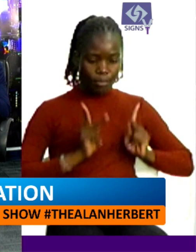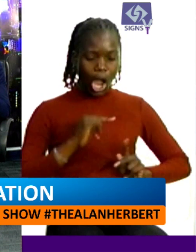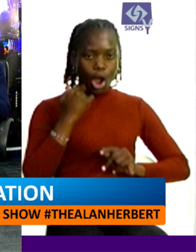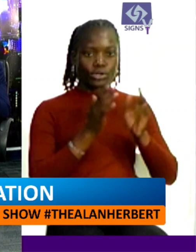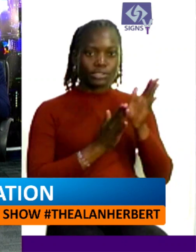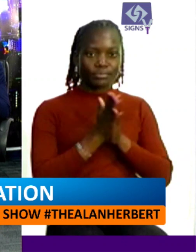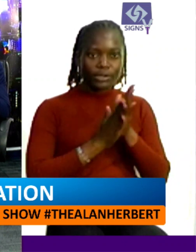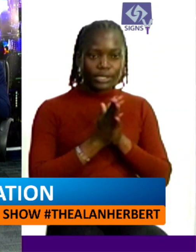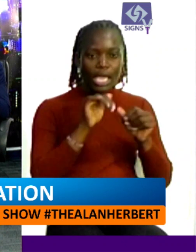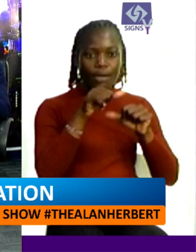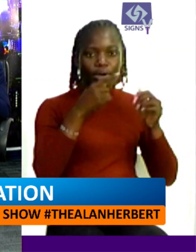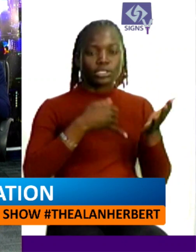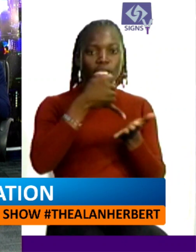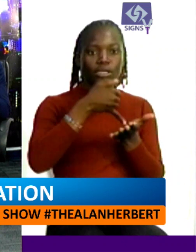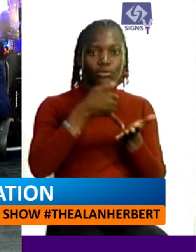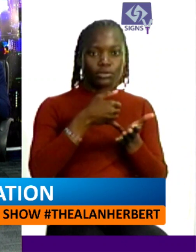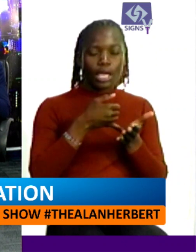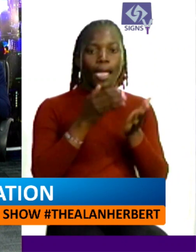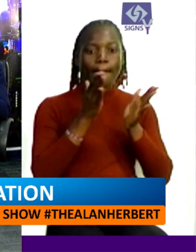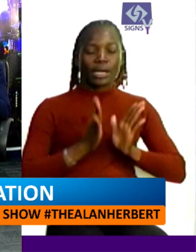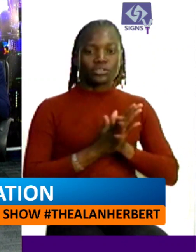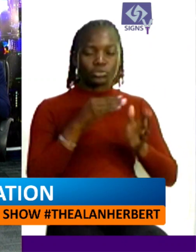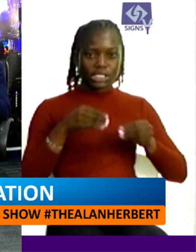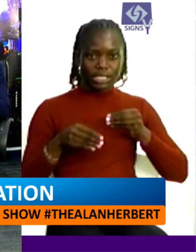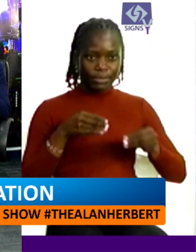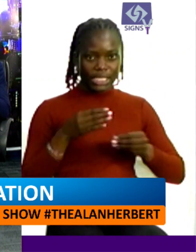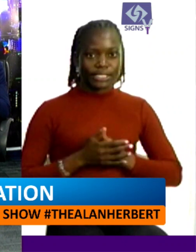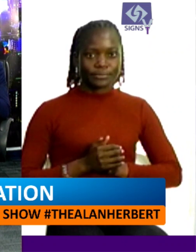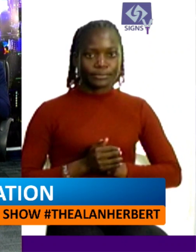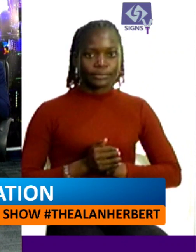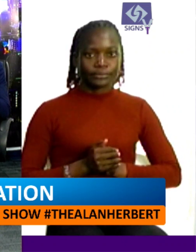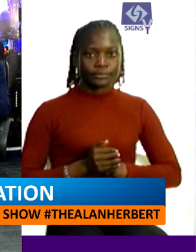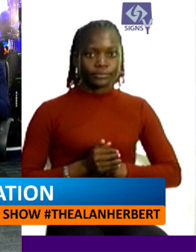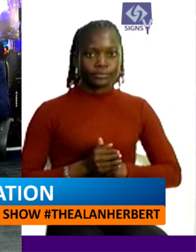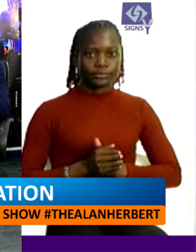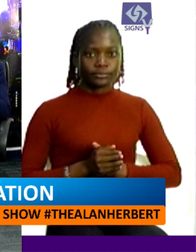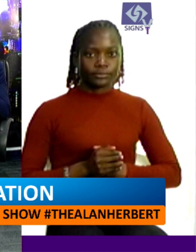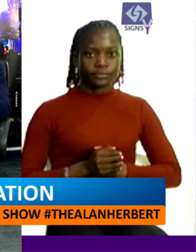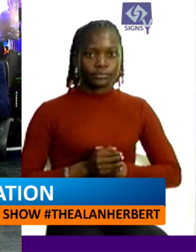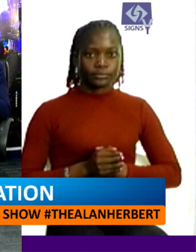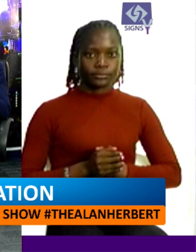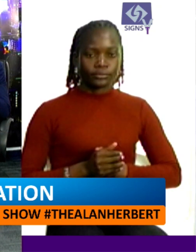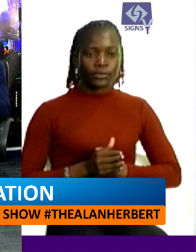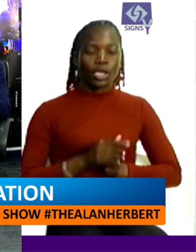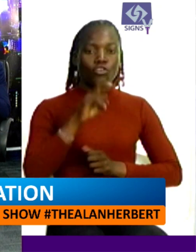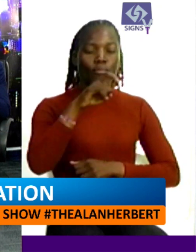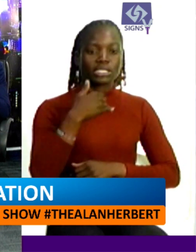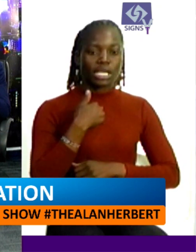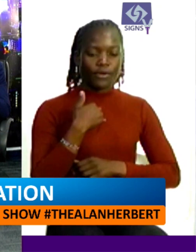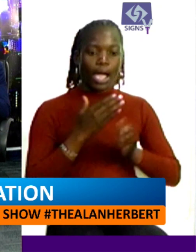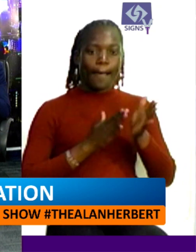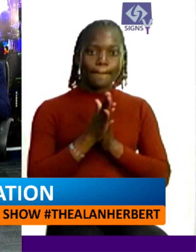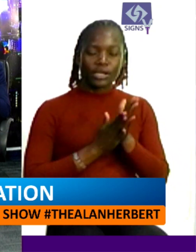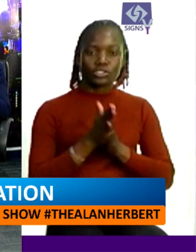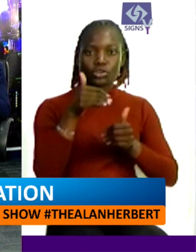about including the disability community. So you need to have a passion that